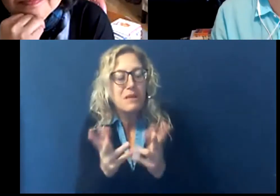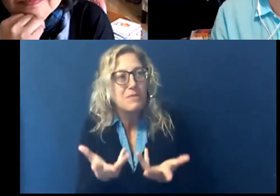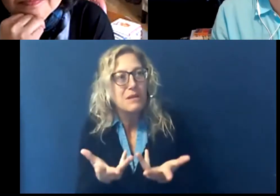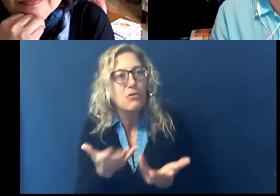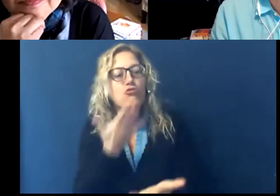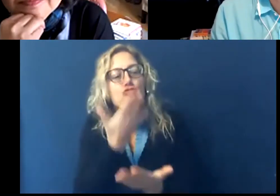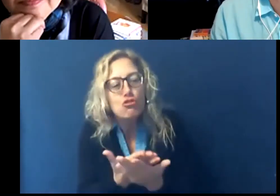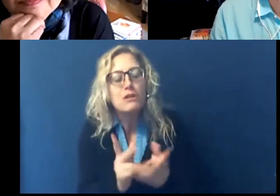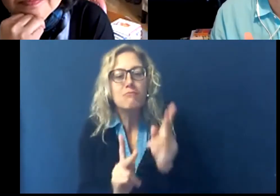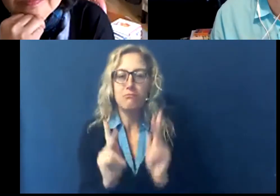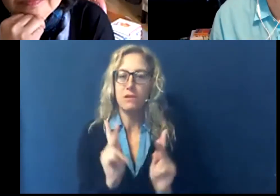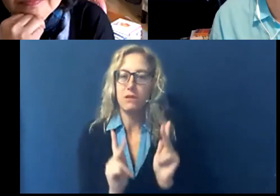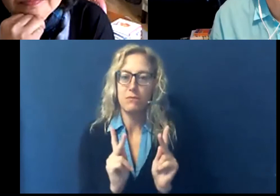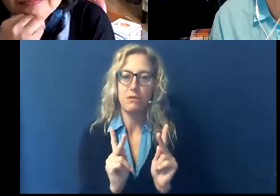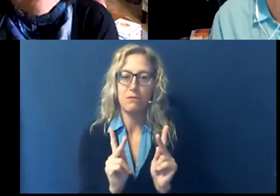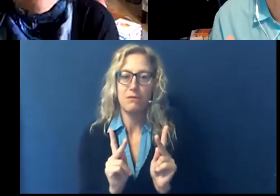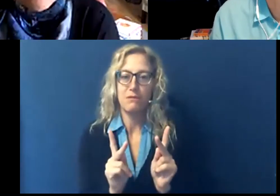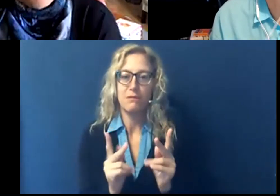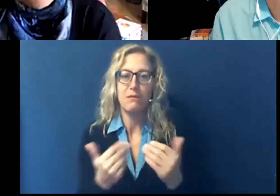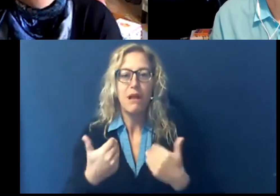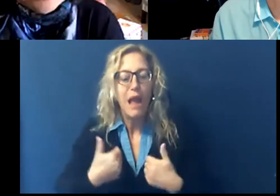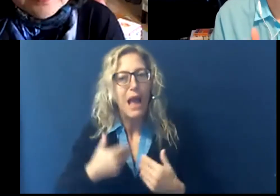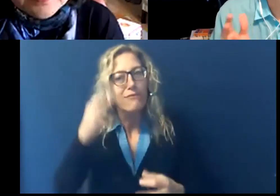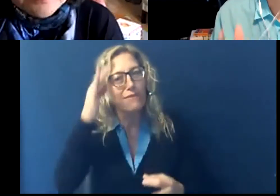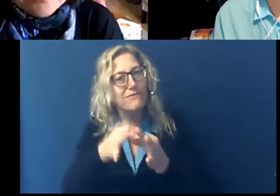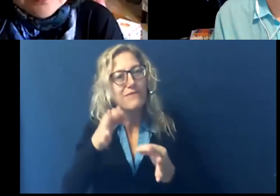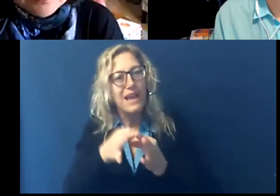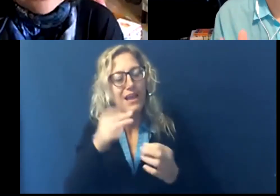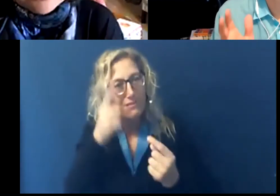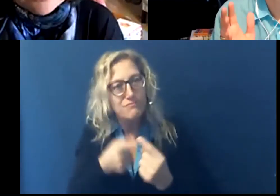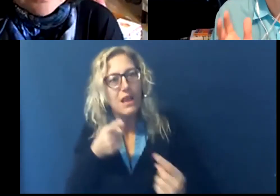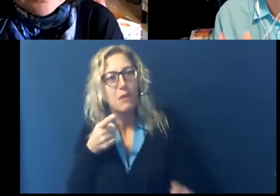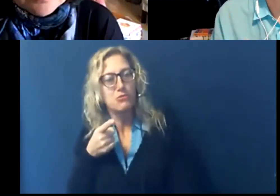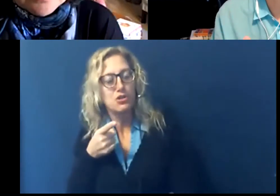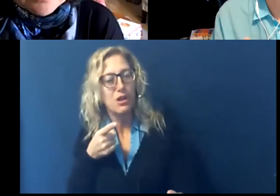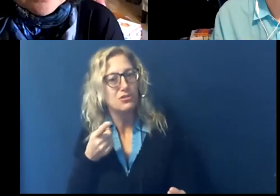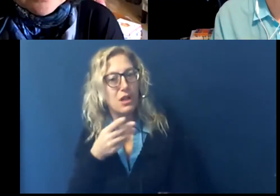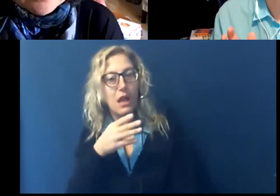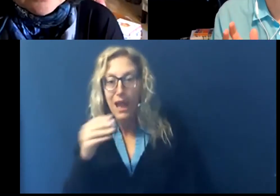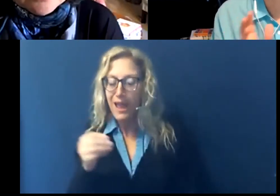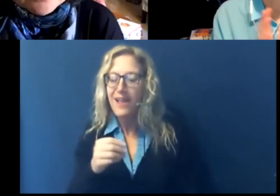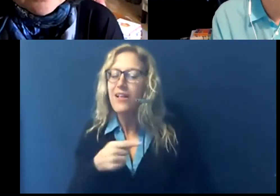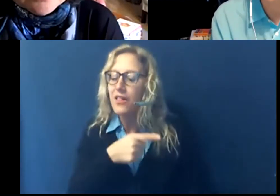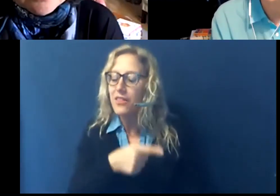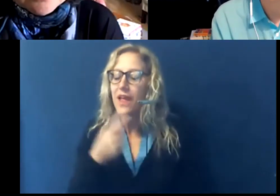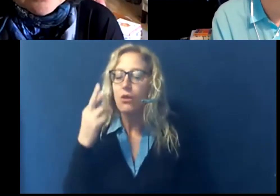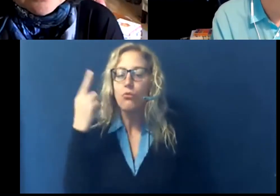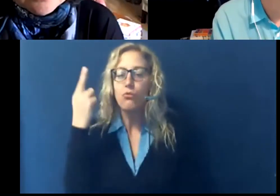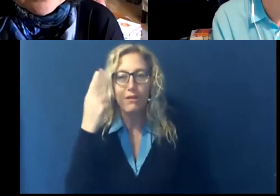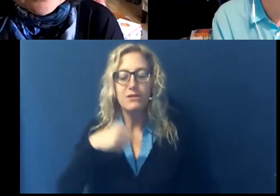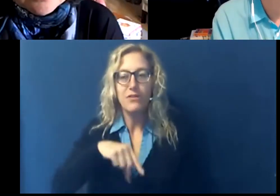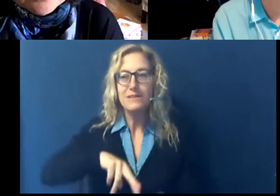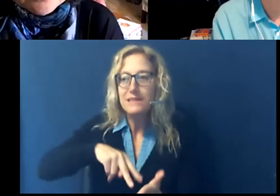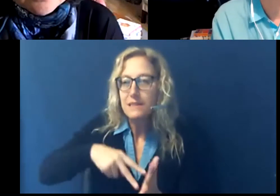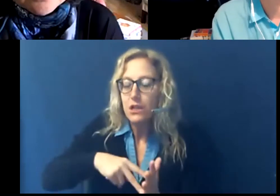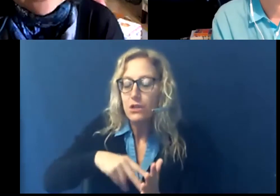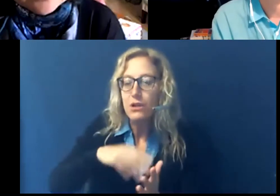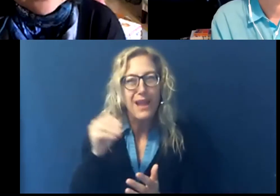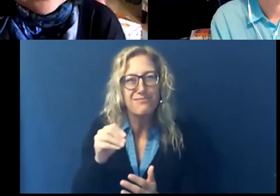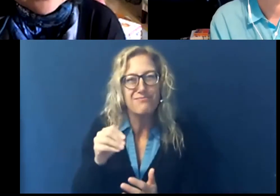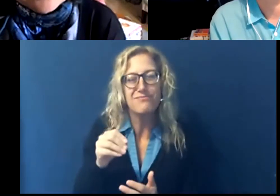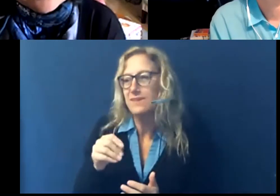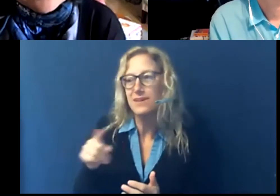good people have faith objections here. And they've emphasized that this is a tension. And in other cases, they're clearly being